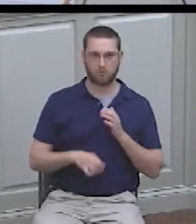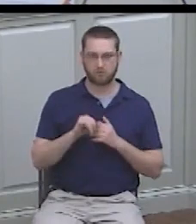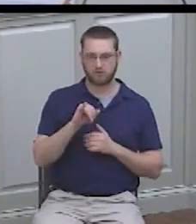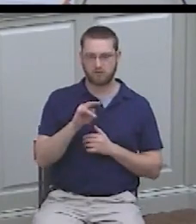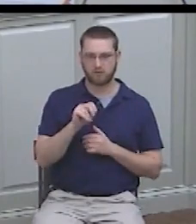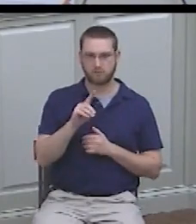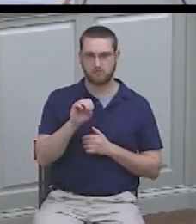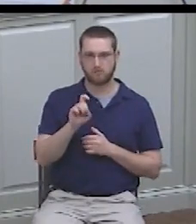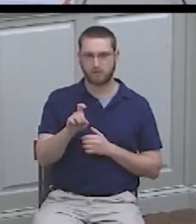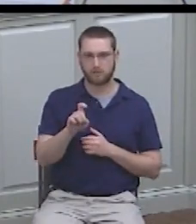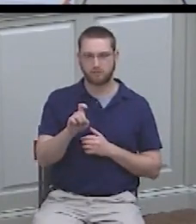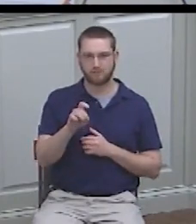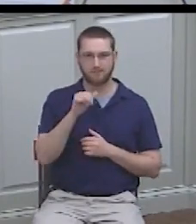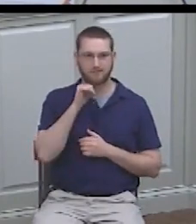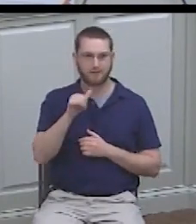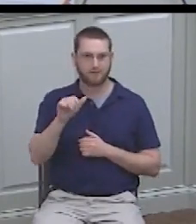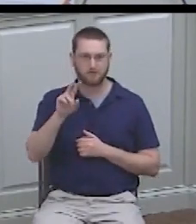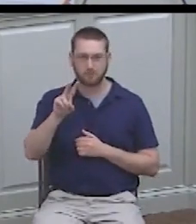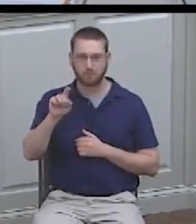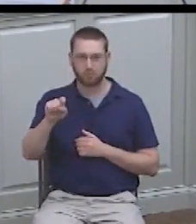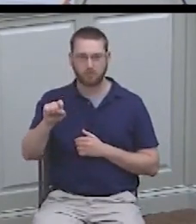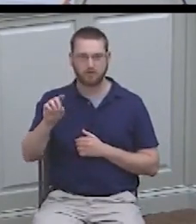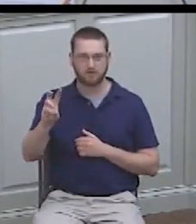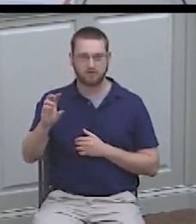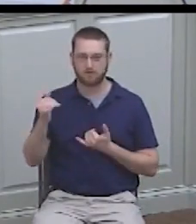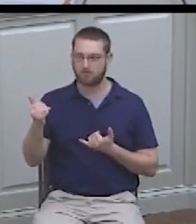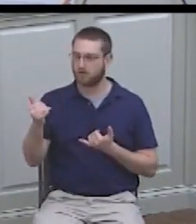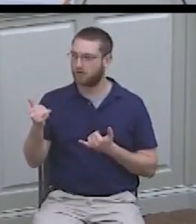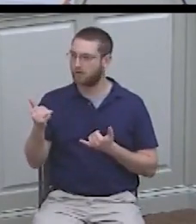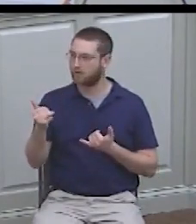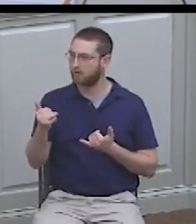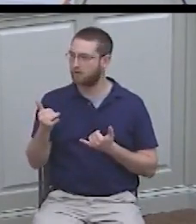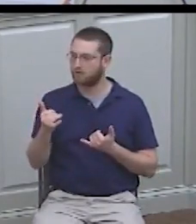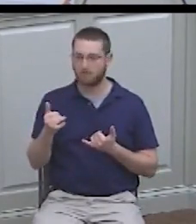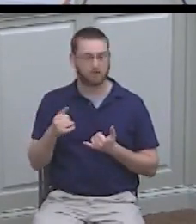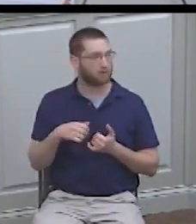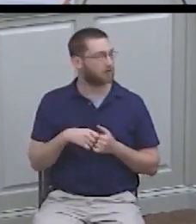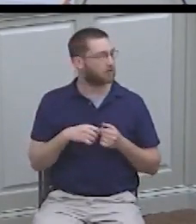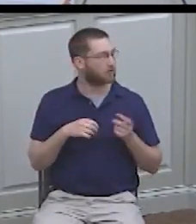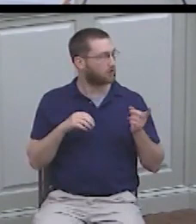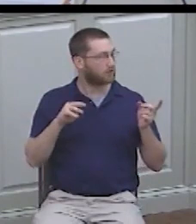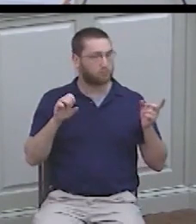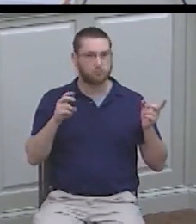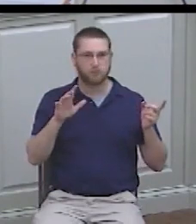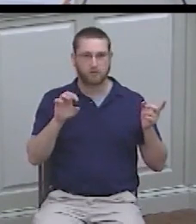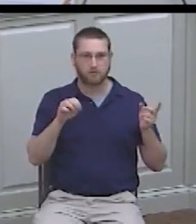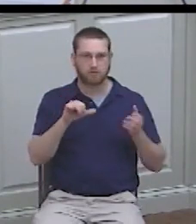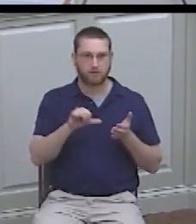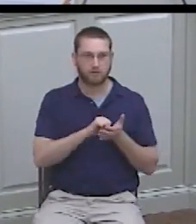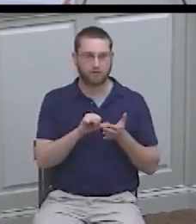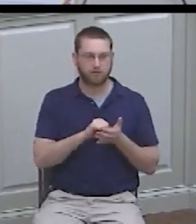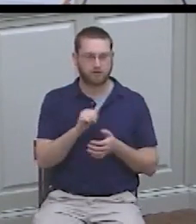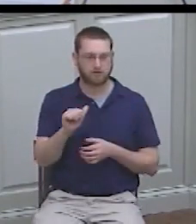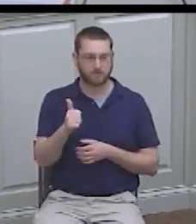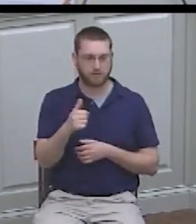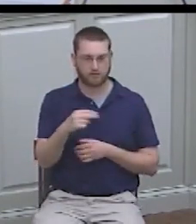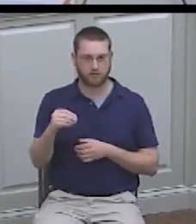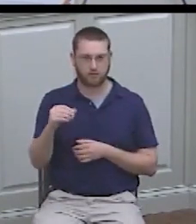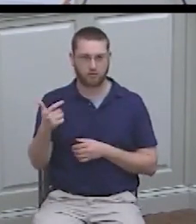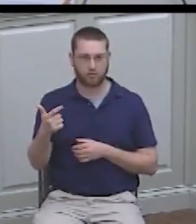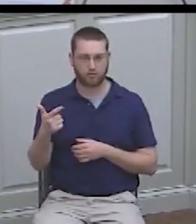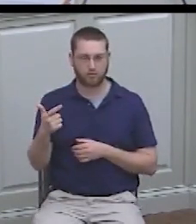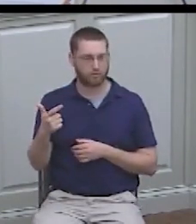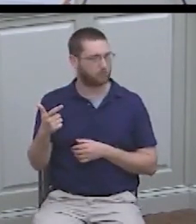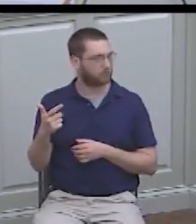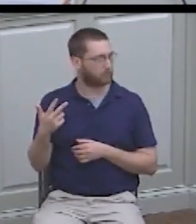that 2.6% figure. That's page 10 of 13 of the last section. Of exhibit G.